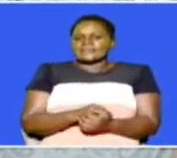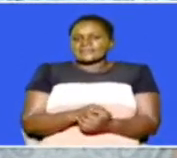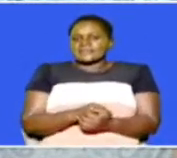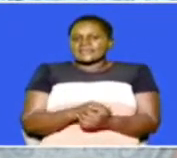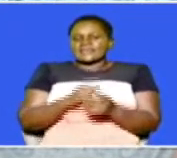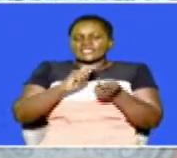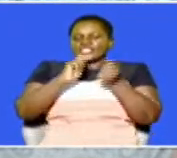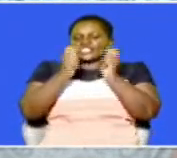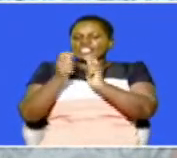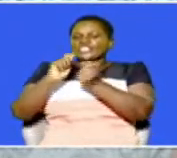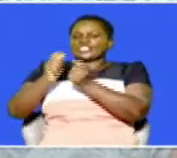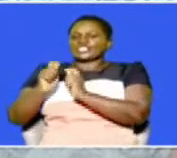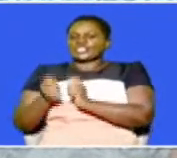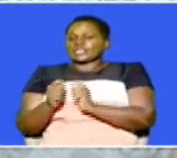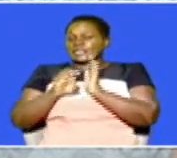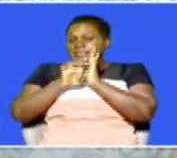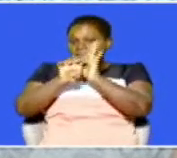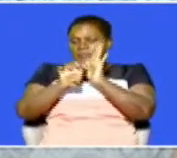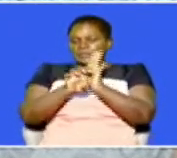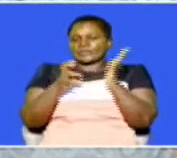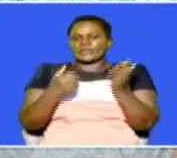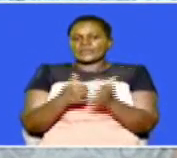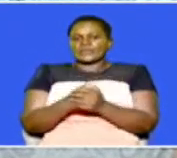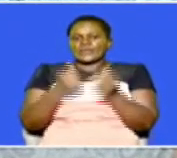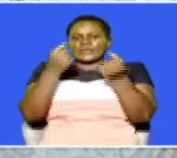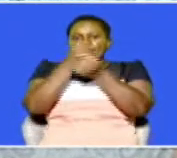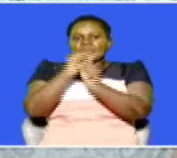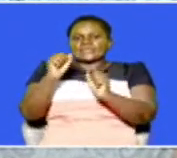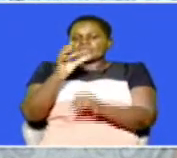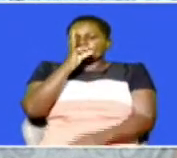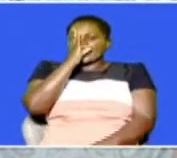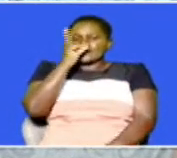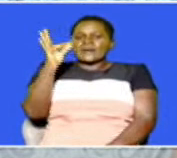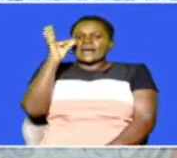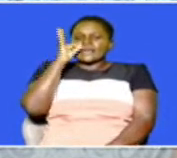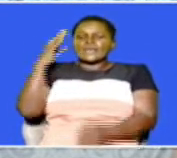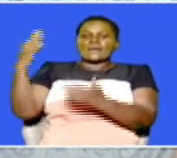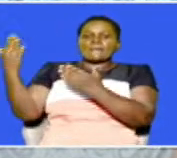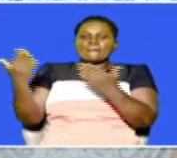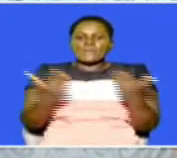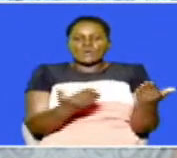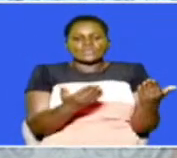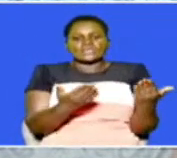the changes that, for example, President Mwai Kibaki